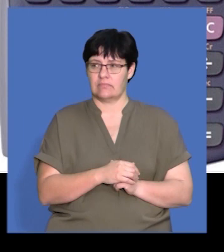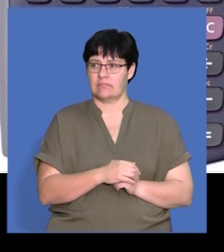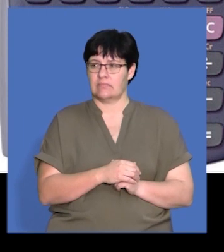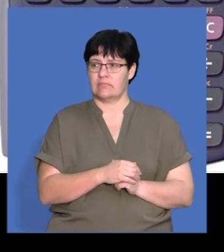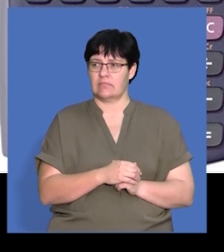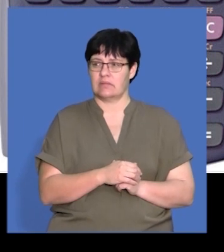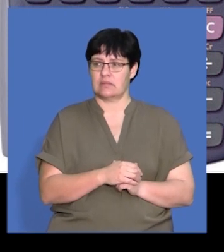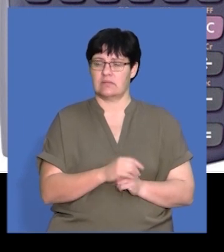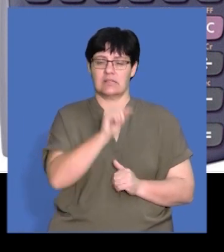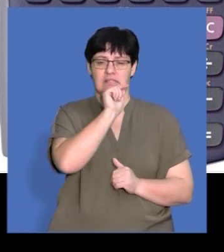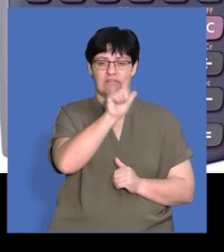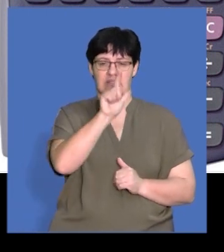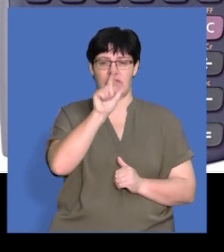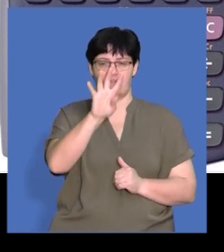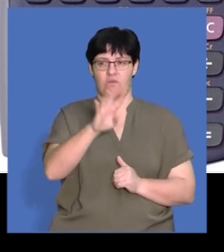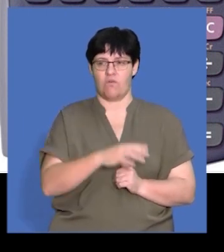get that answer again. It was